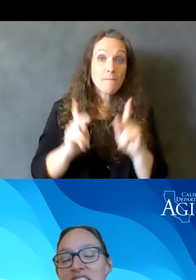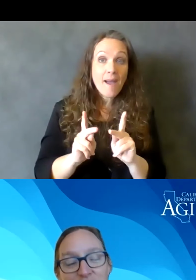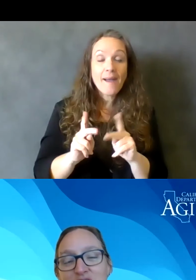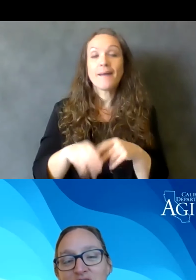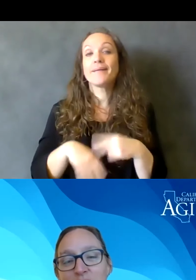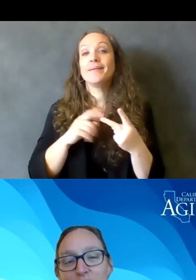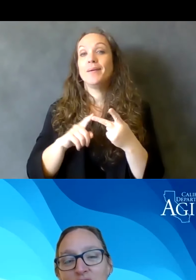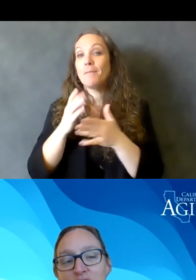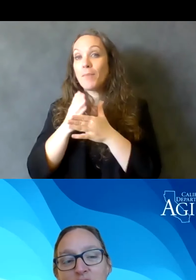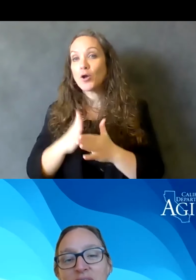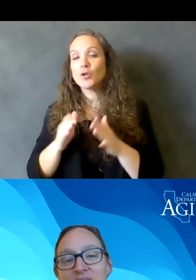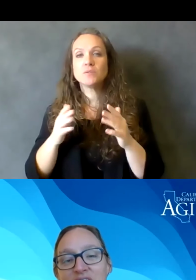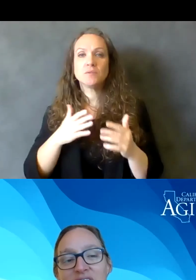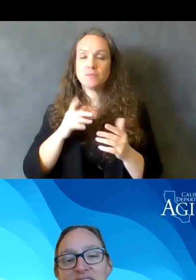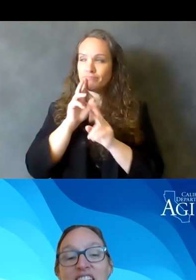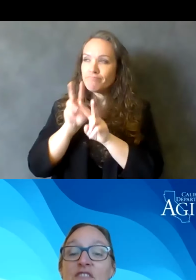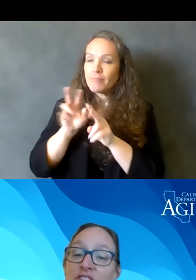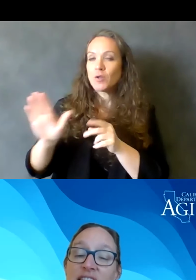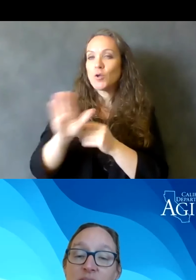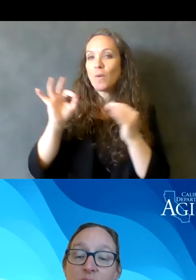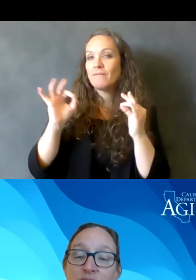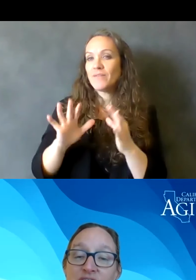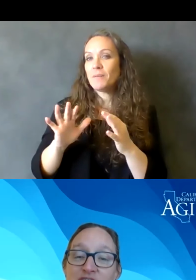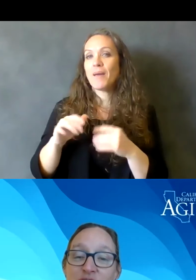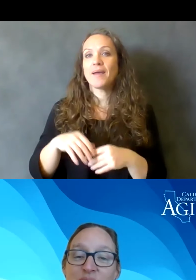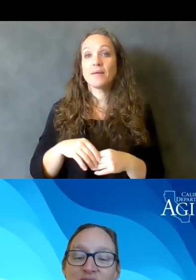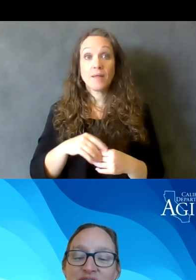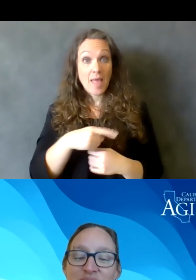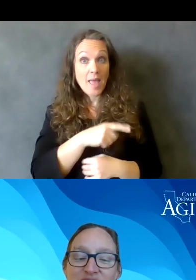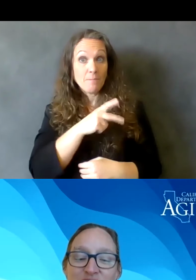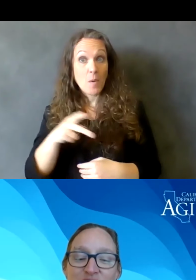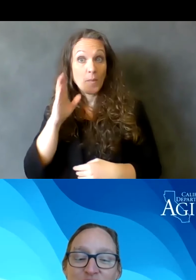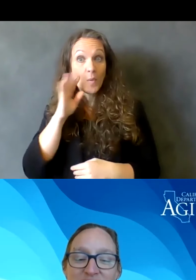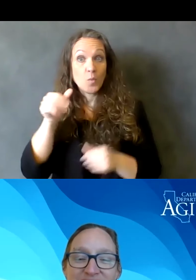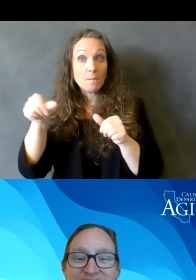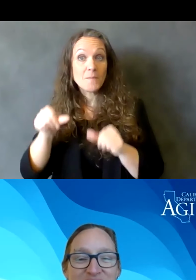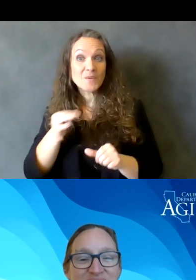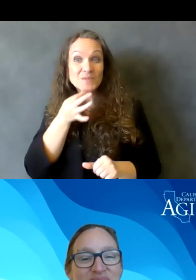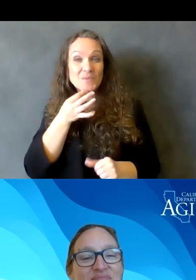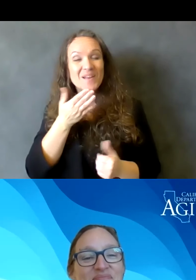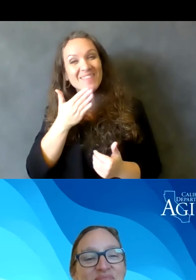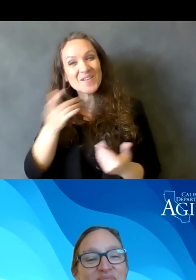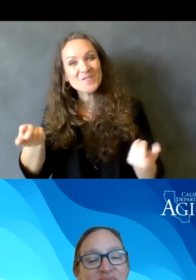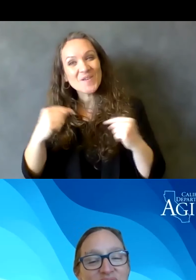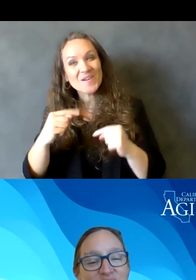And please give us your feedback both on the format and the content, and look for the deck to be posted soon. So thank you for joining us.